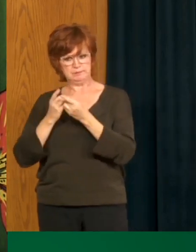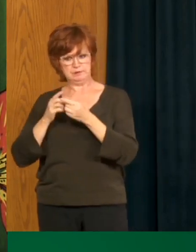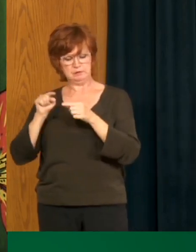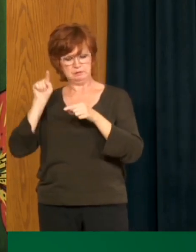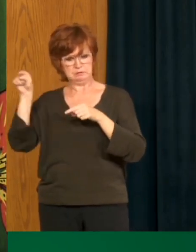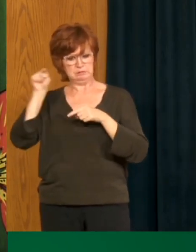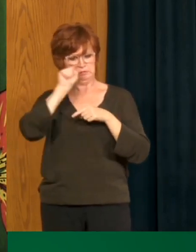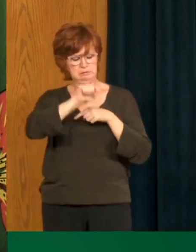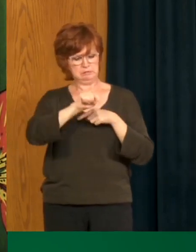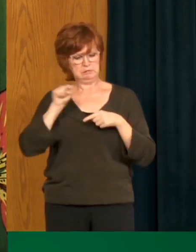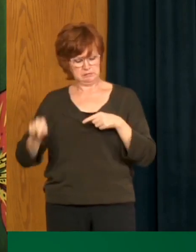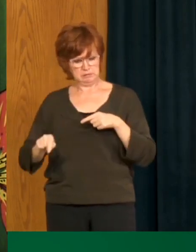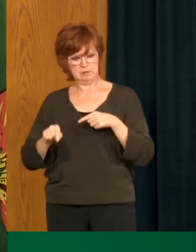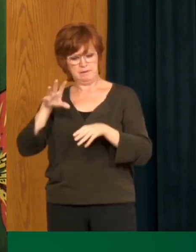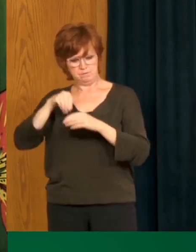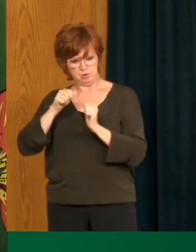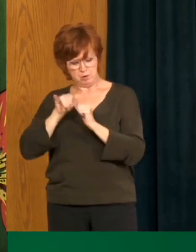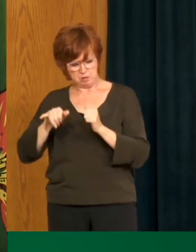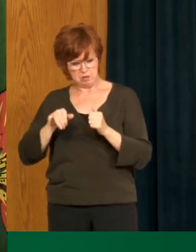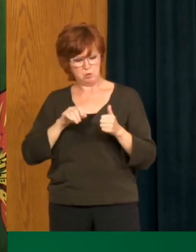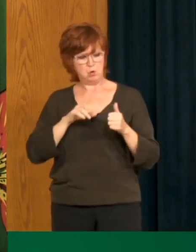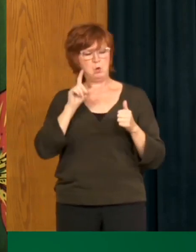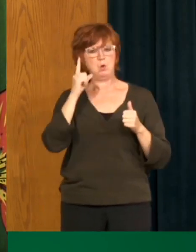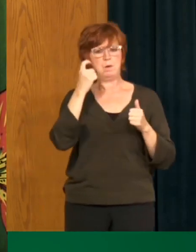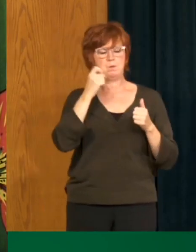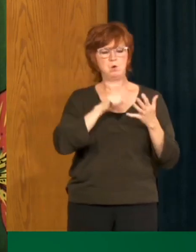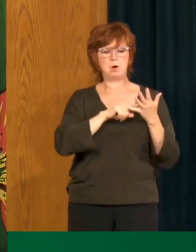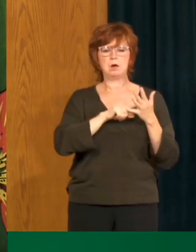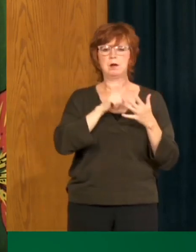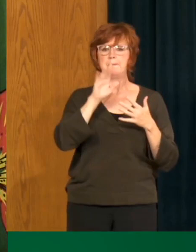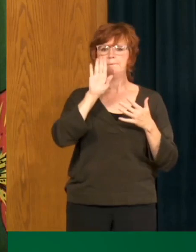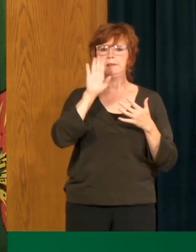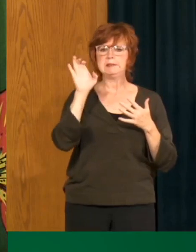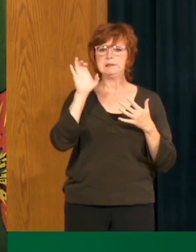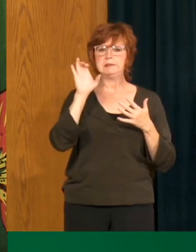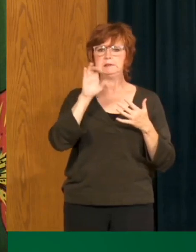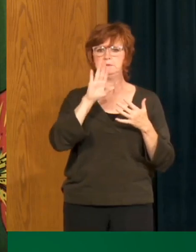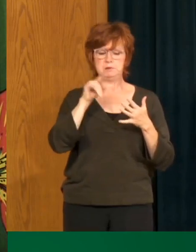as our friends in British Columbia have also ran a pilot